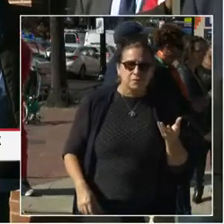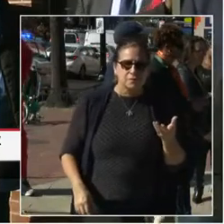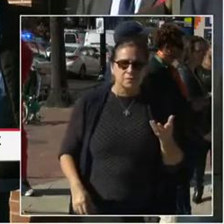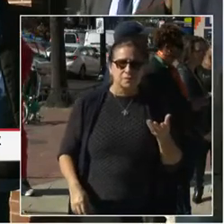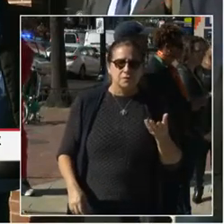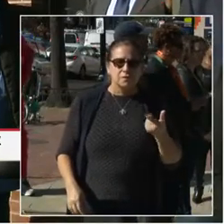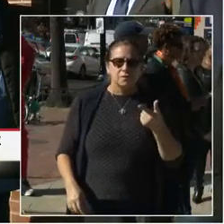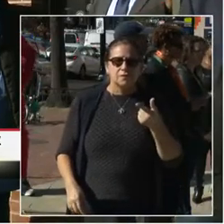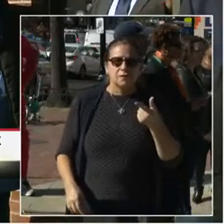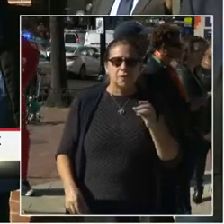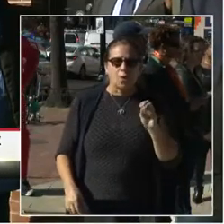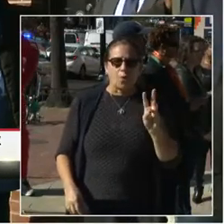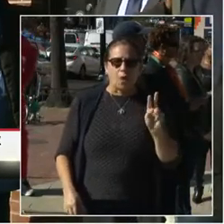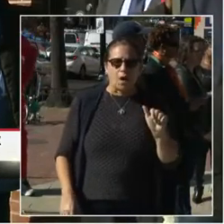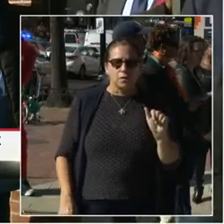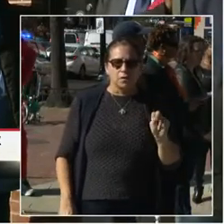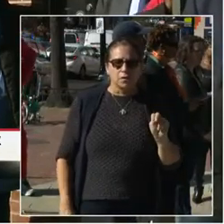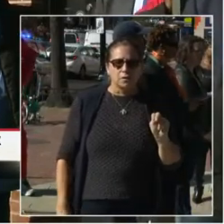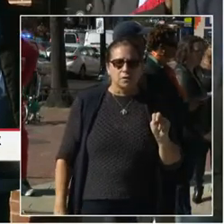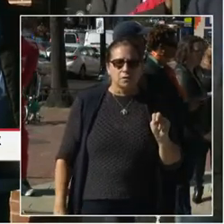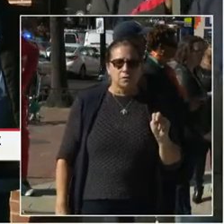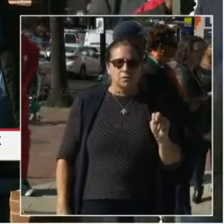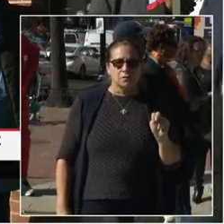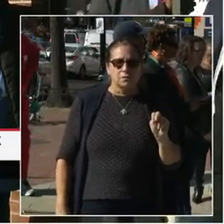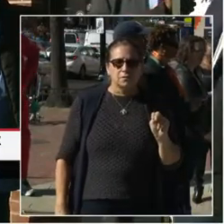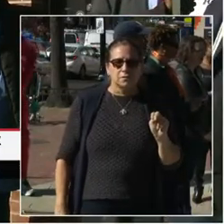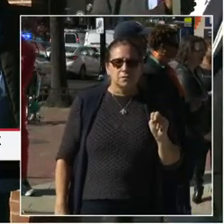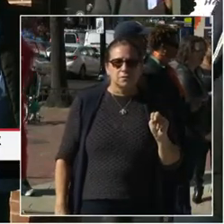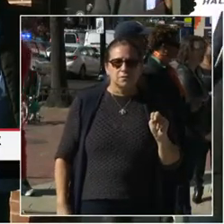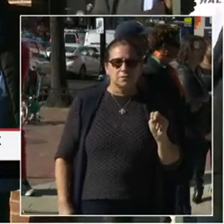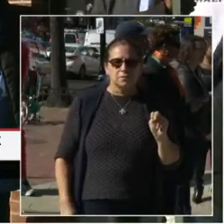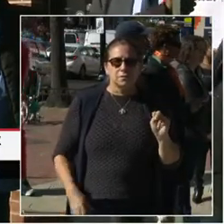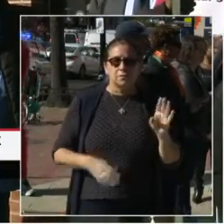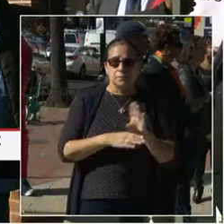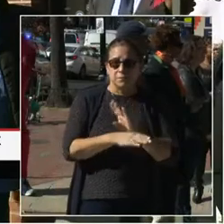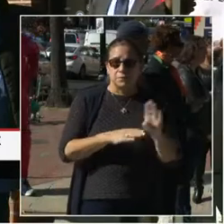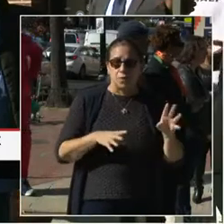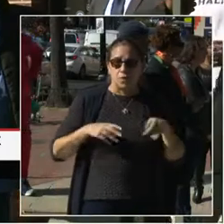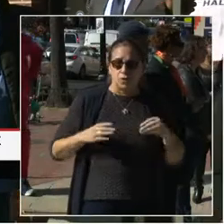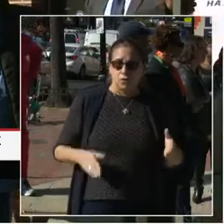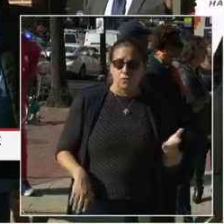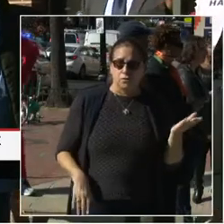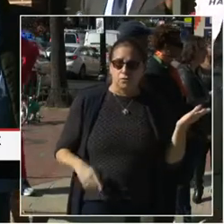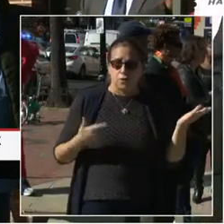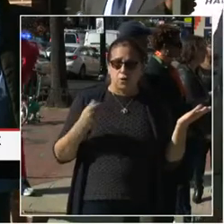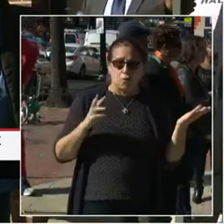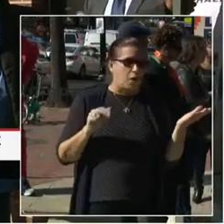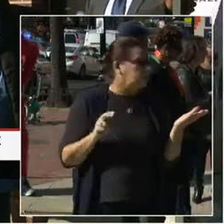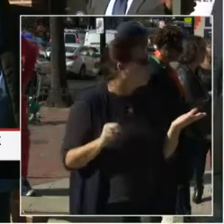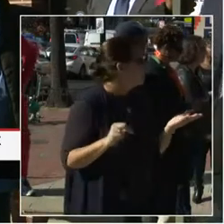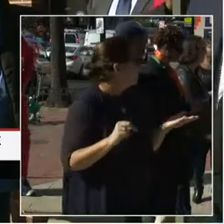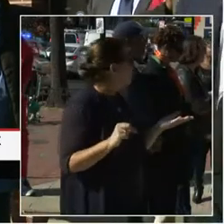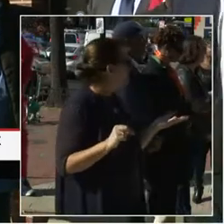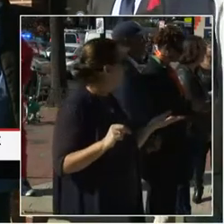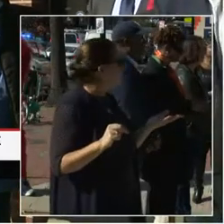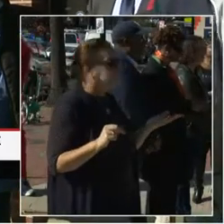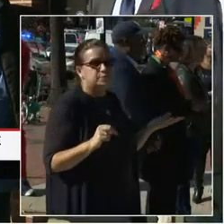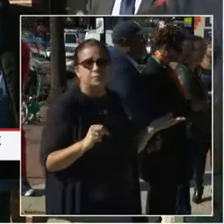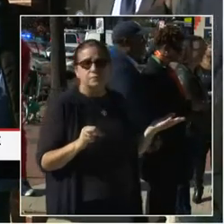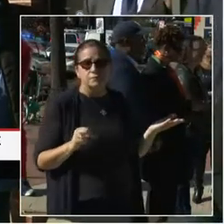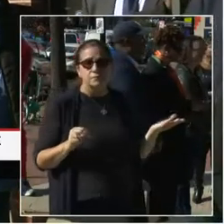also another great Black-owned restaurant called Half Smoke. And right down the street, of course, is the